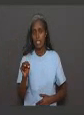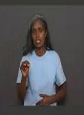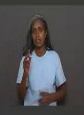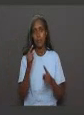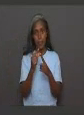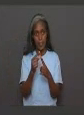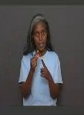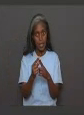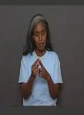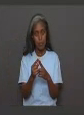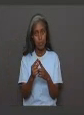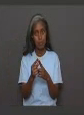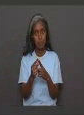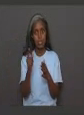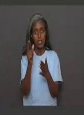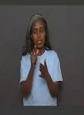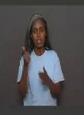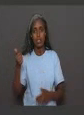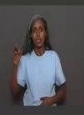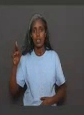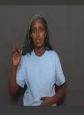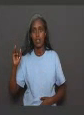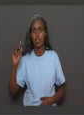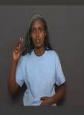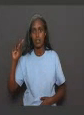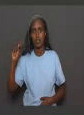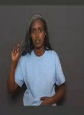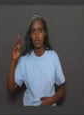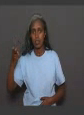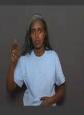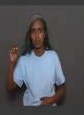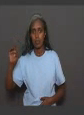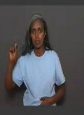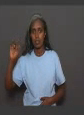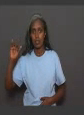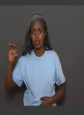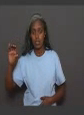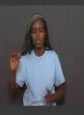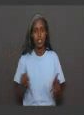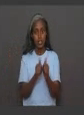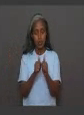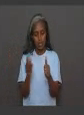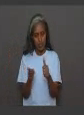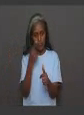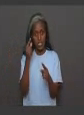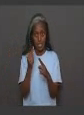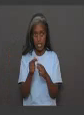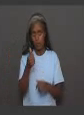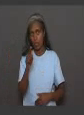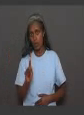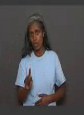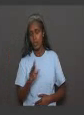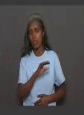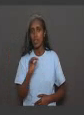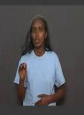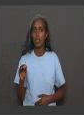n terms of an arithmetic sequence with first term